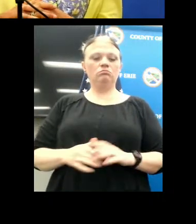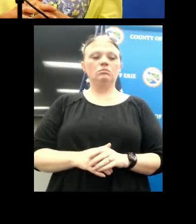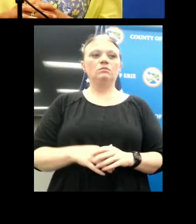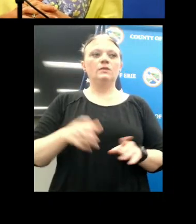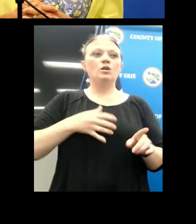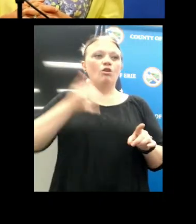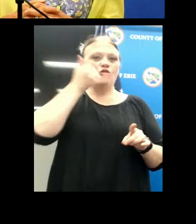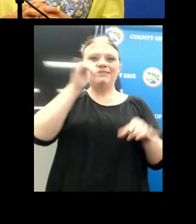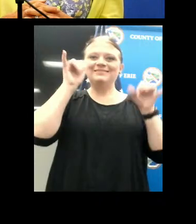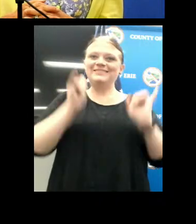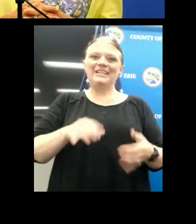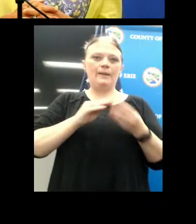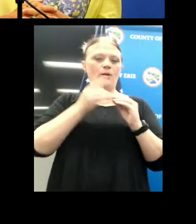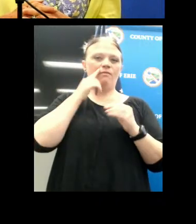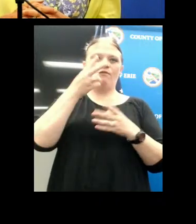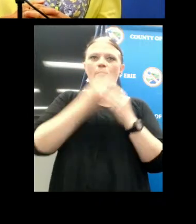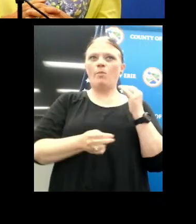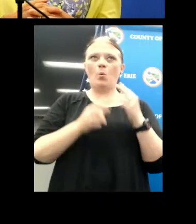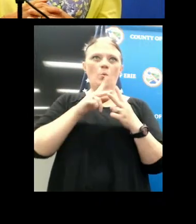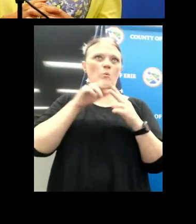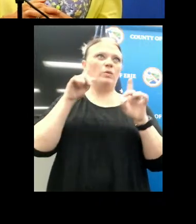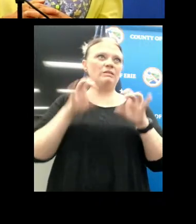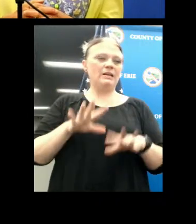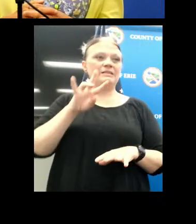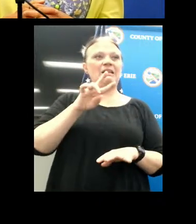So you call the same number for both tests,